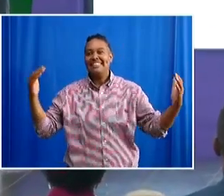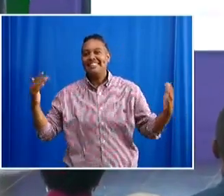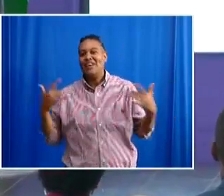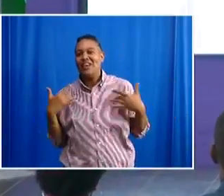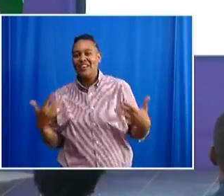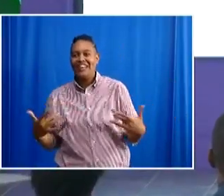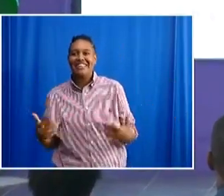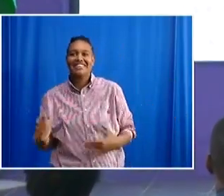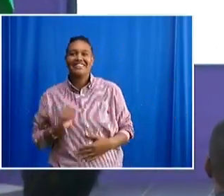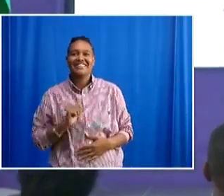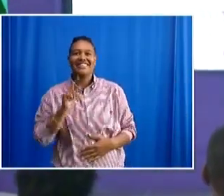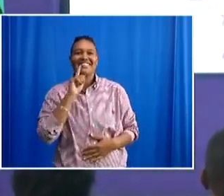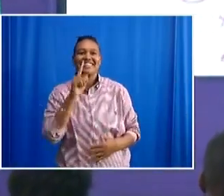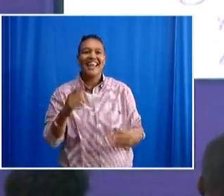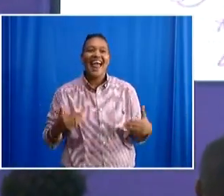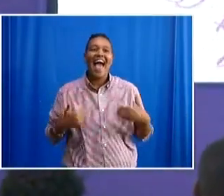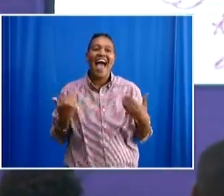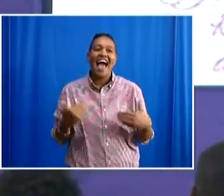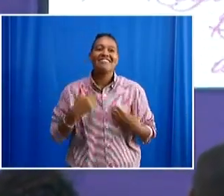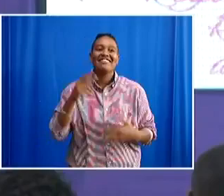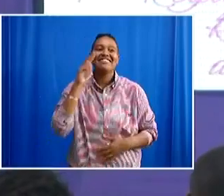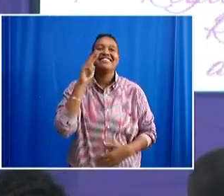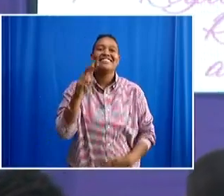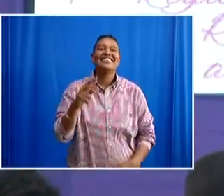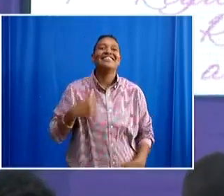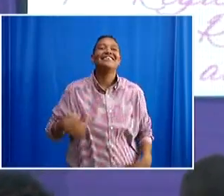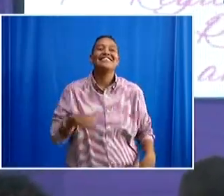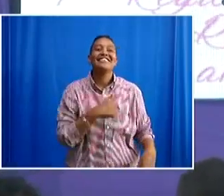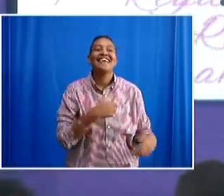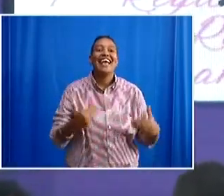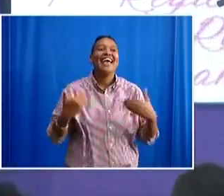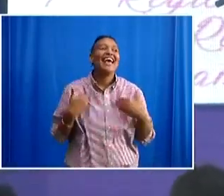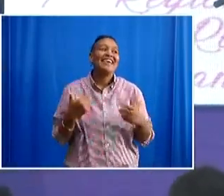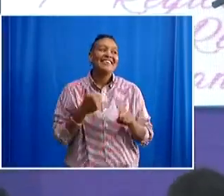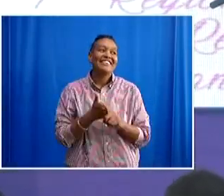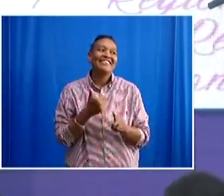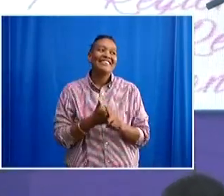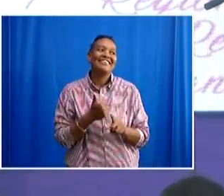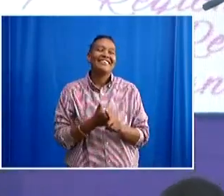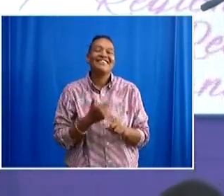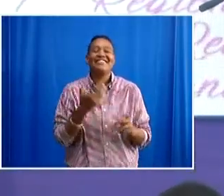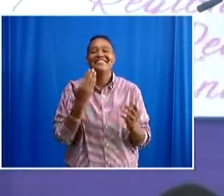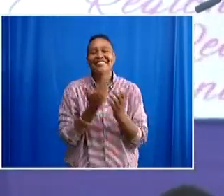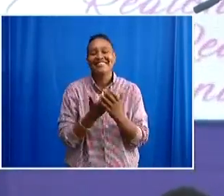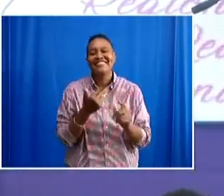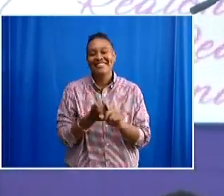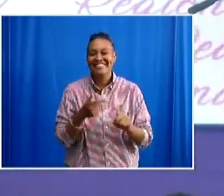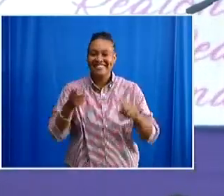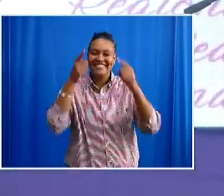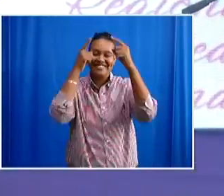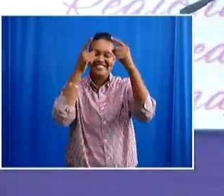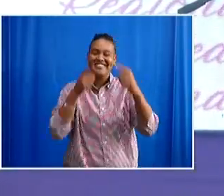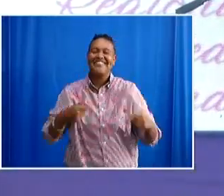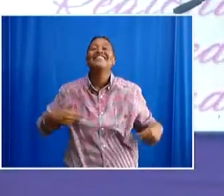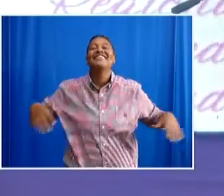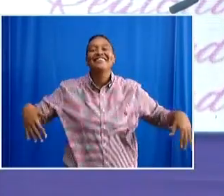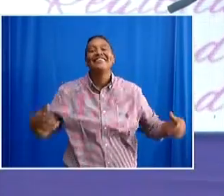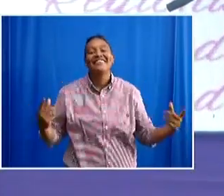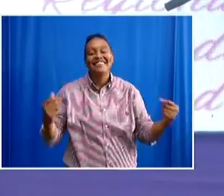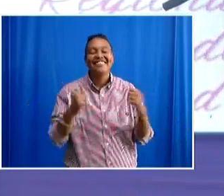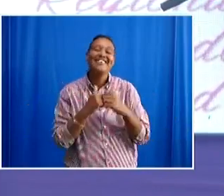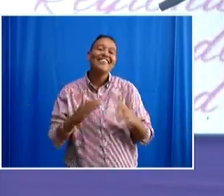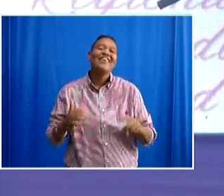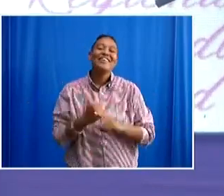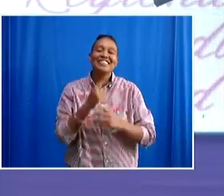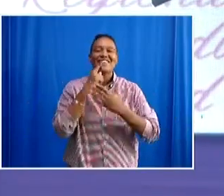indeed happy to see that we have reached this milestone, and we could not have done it without